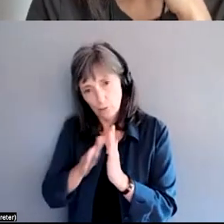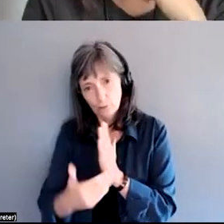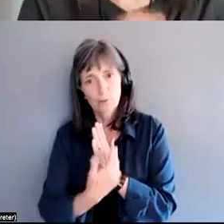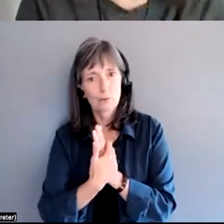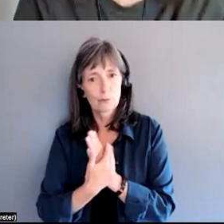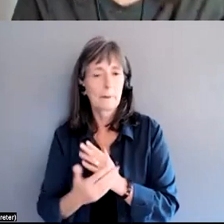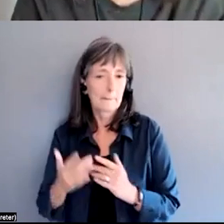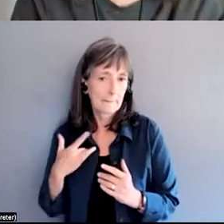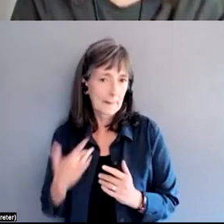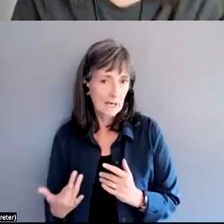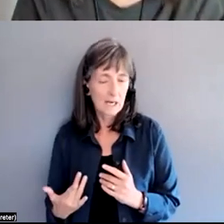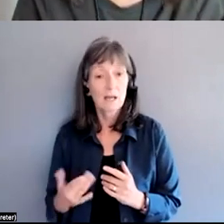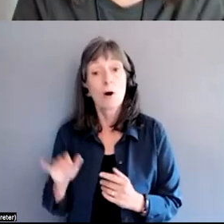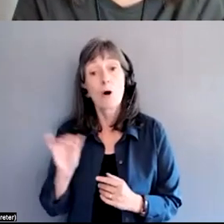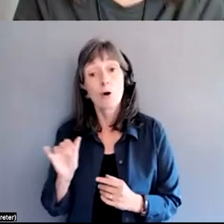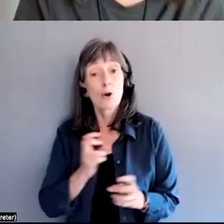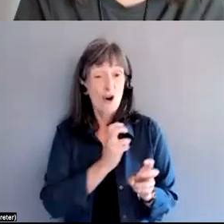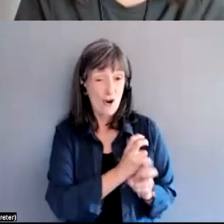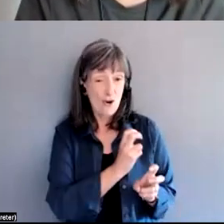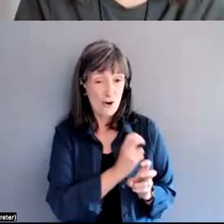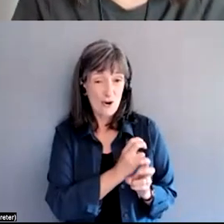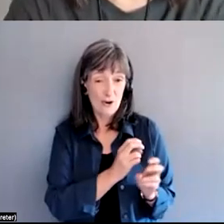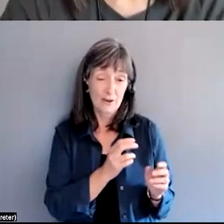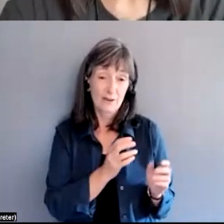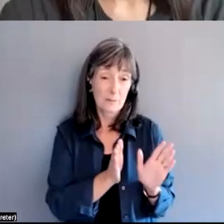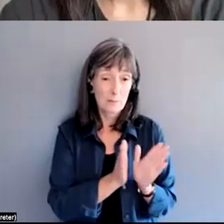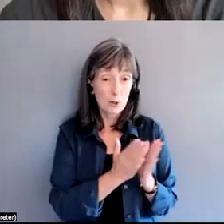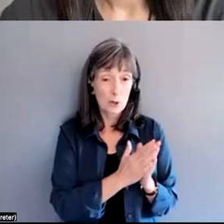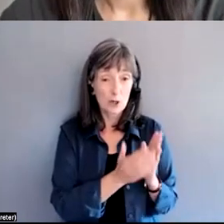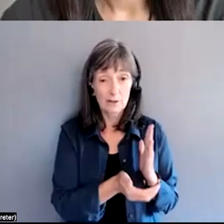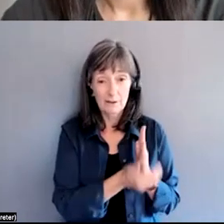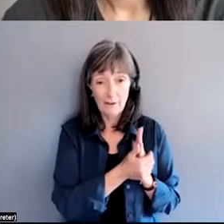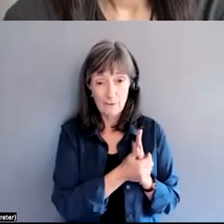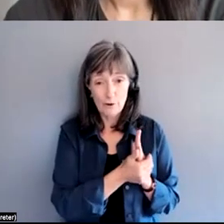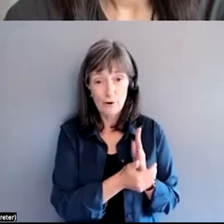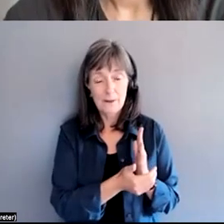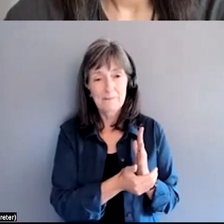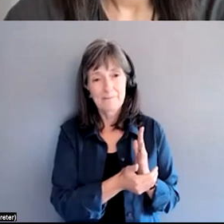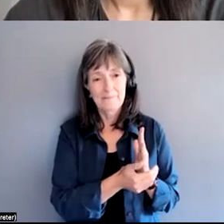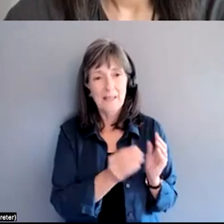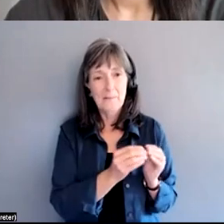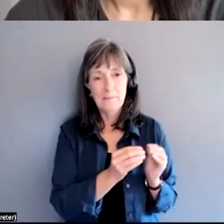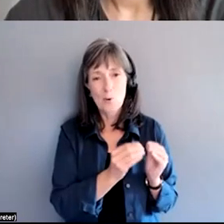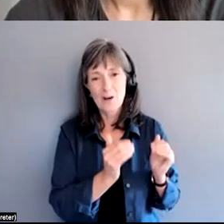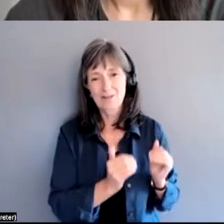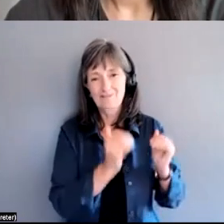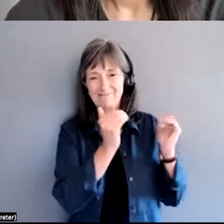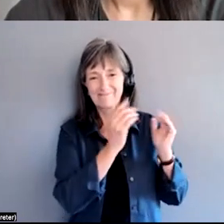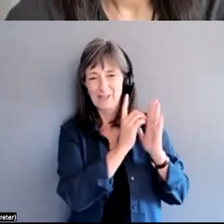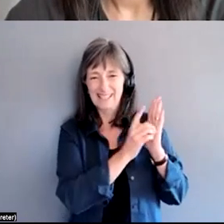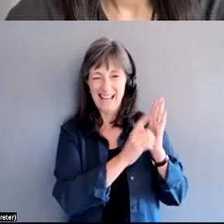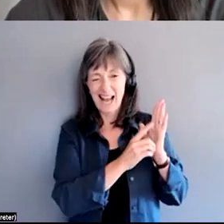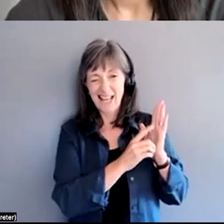that hardcovers tend to be, you know, maybe a slightly more highly designed piece, if you can say that.